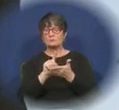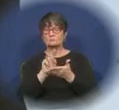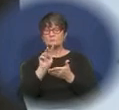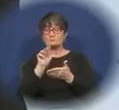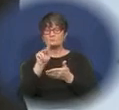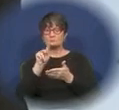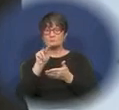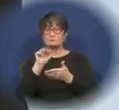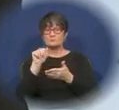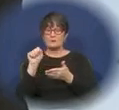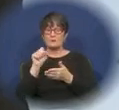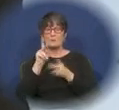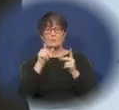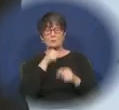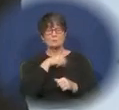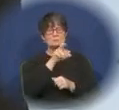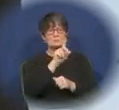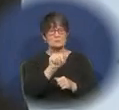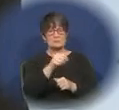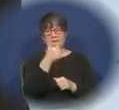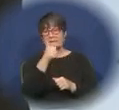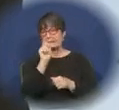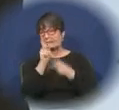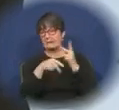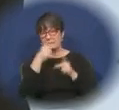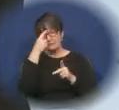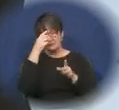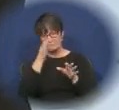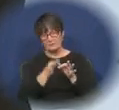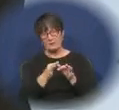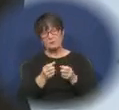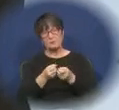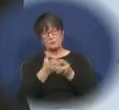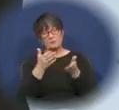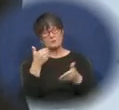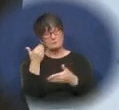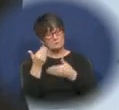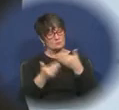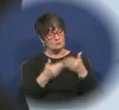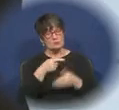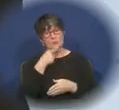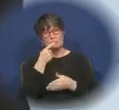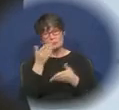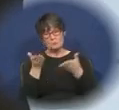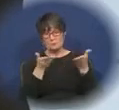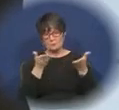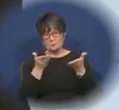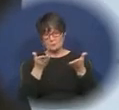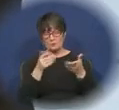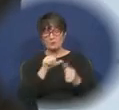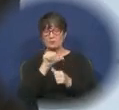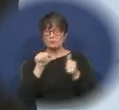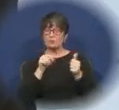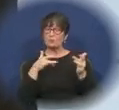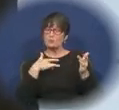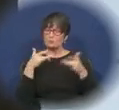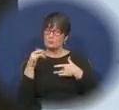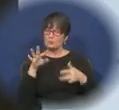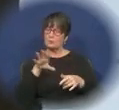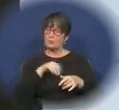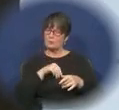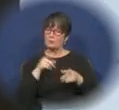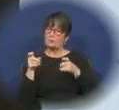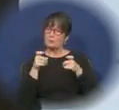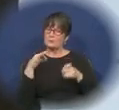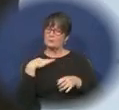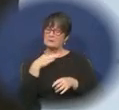for persons with disabilities of all faiths is provided by the generosity, public service, and social concern of the owner,